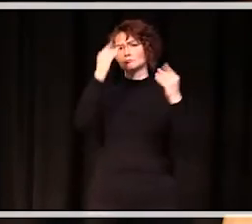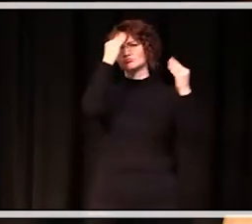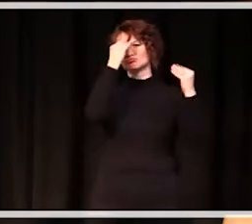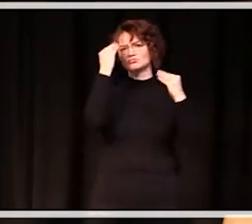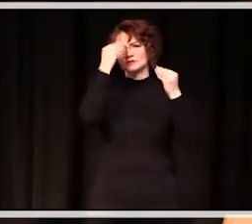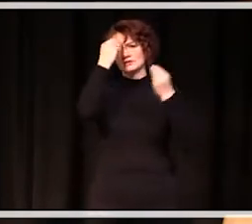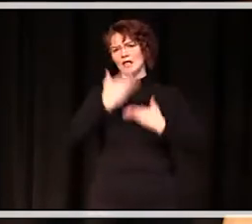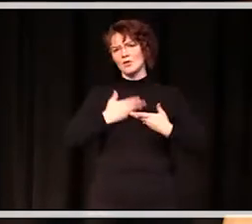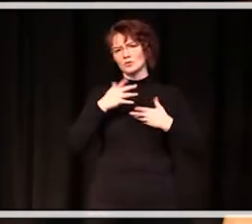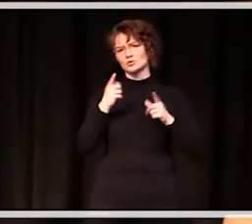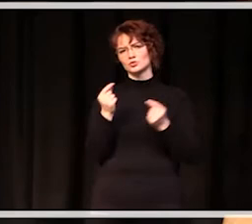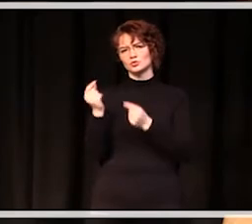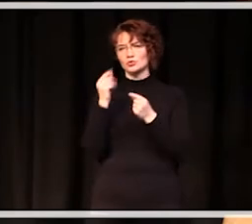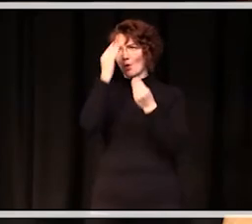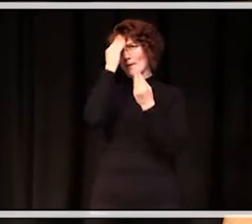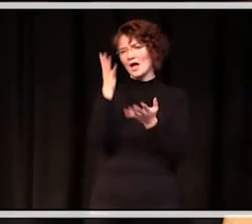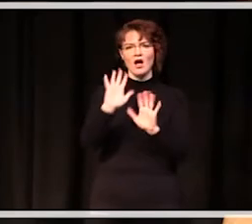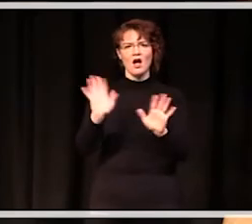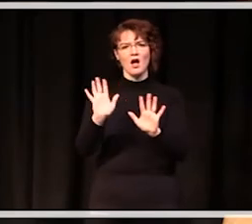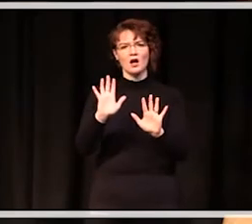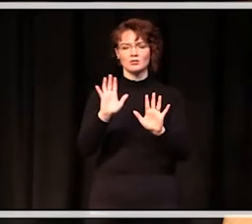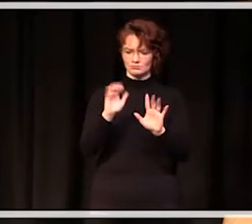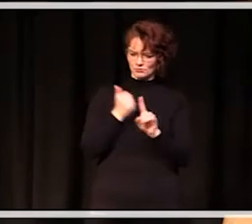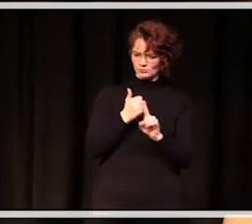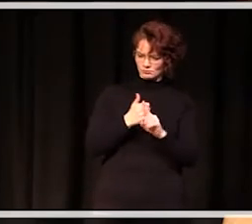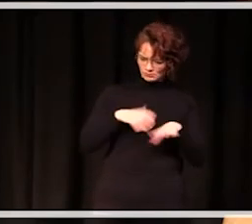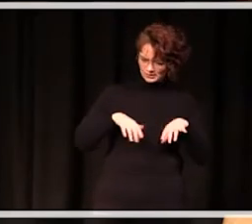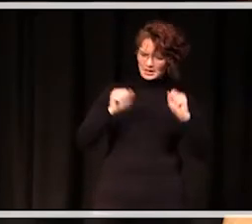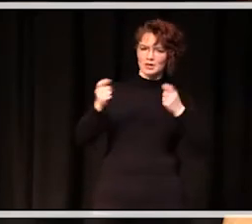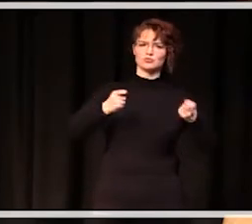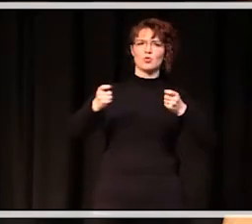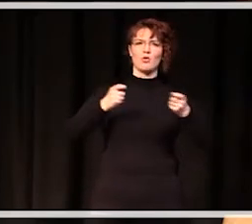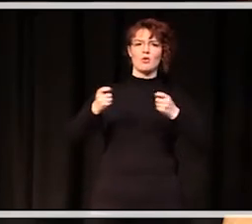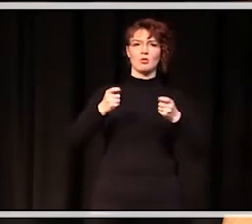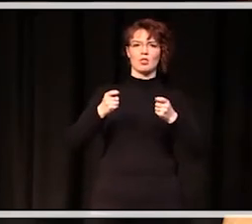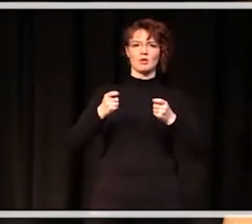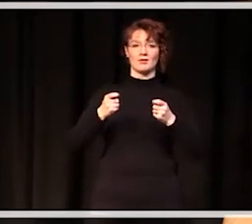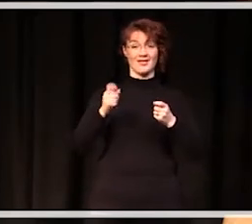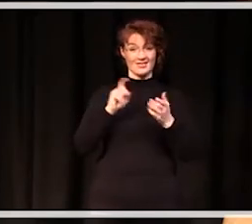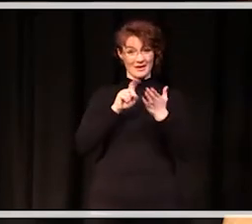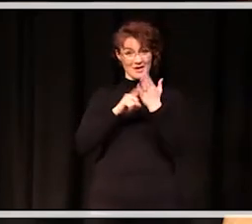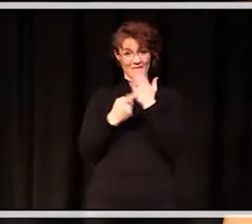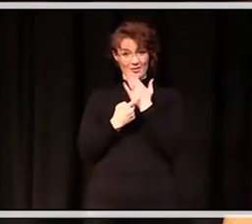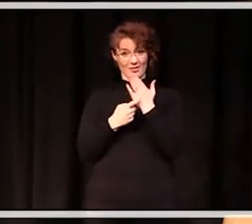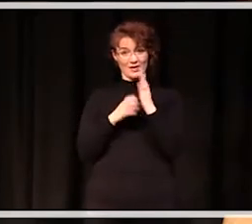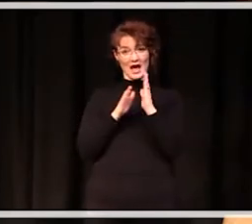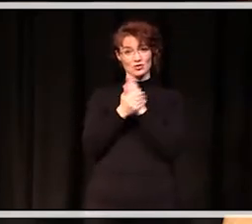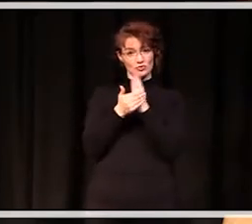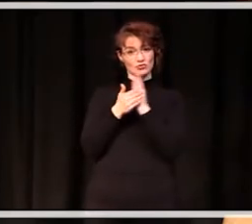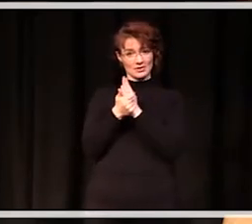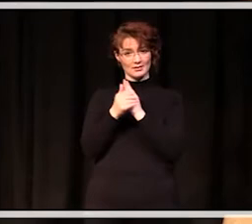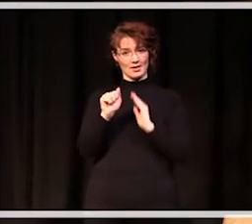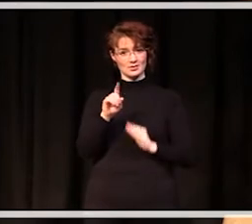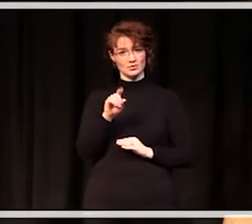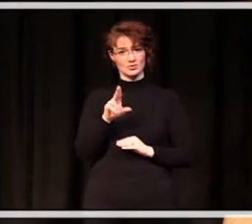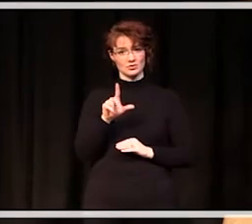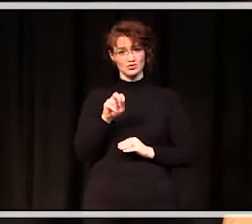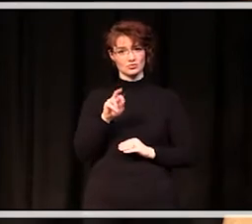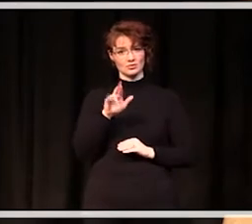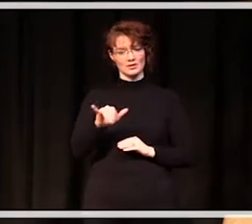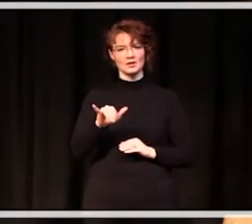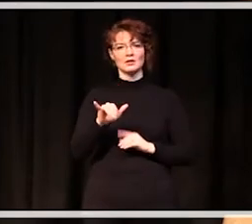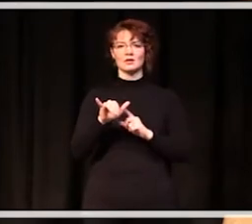the shots. And friends, this metaphor of adultery is brought into the conversation, and